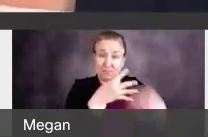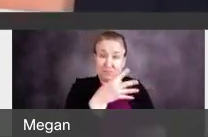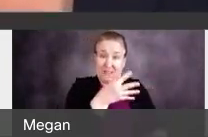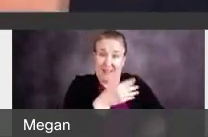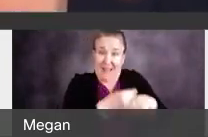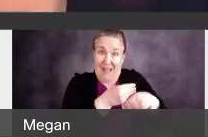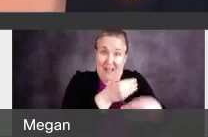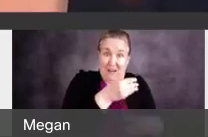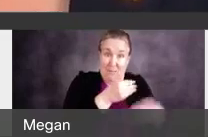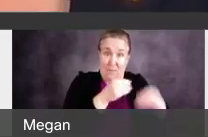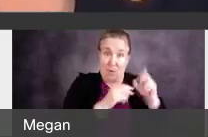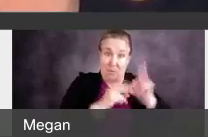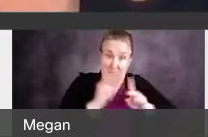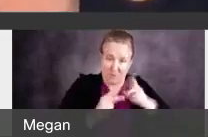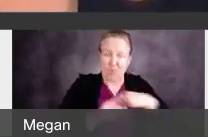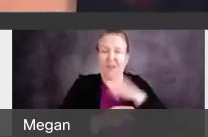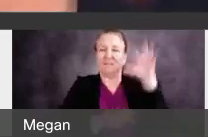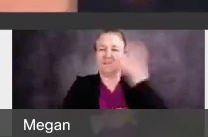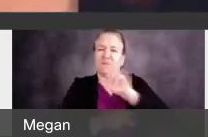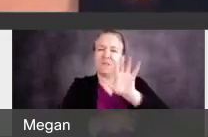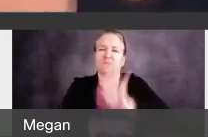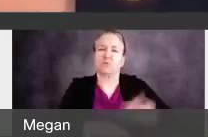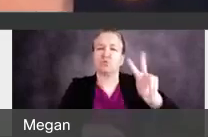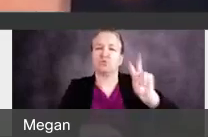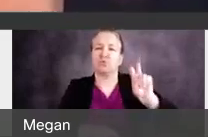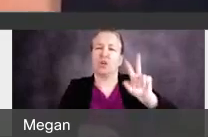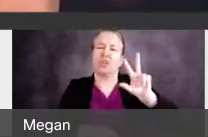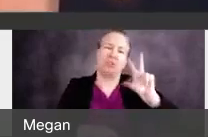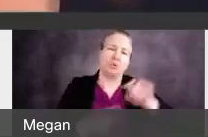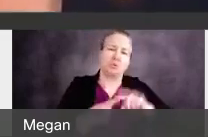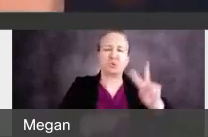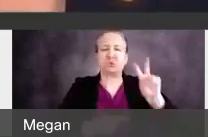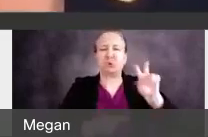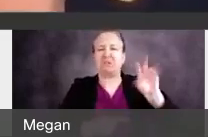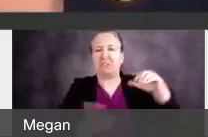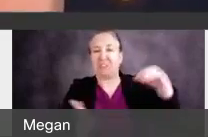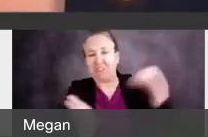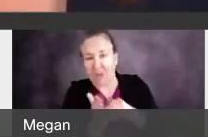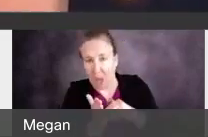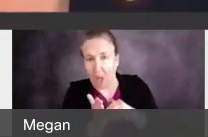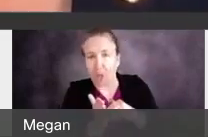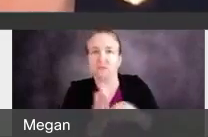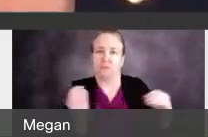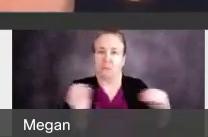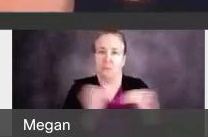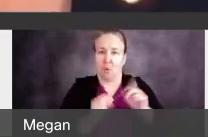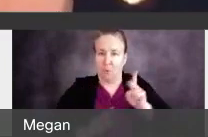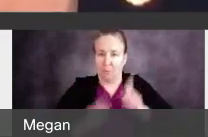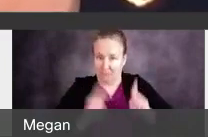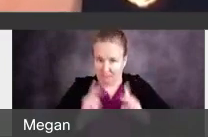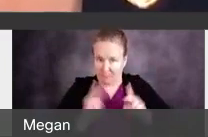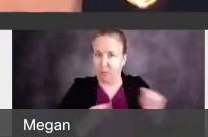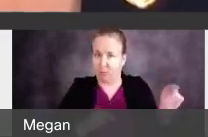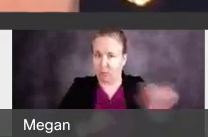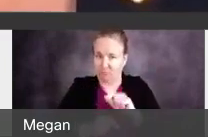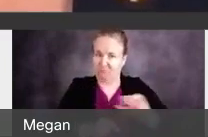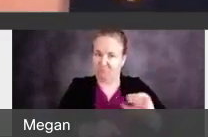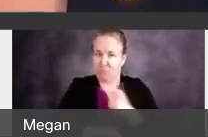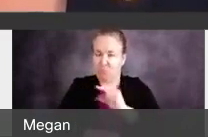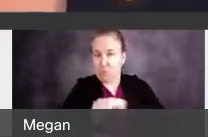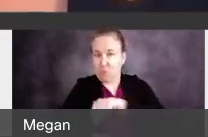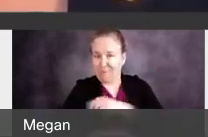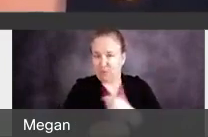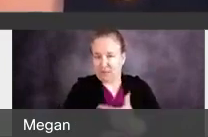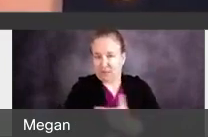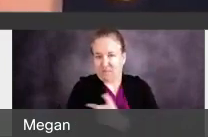we estimate approximately 230 to 250,000 additional people qualify for vaccination